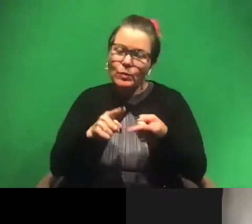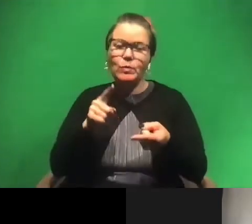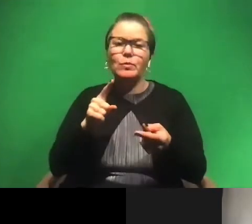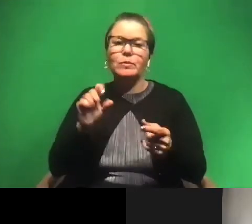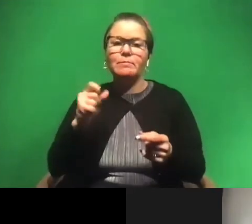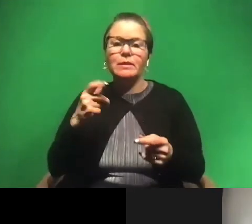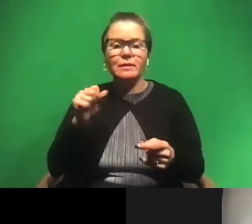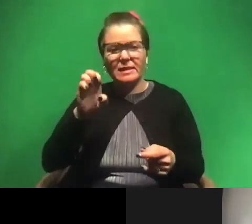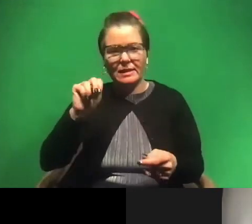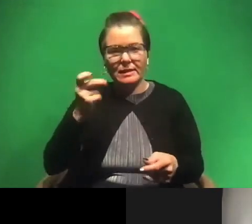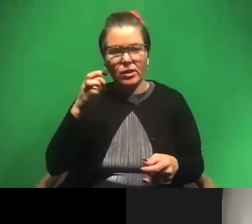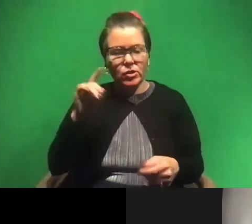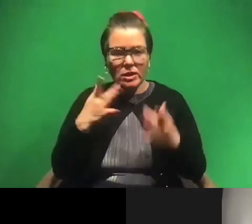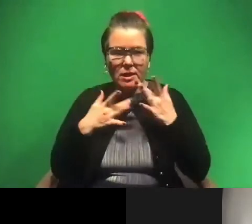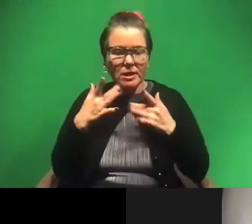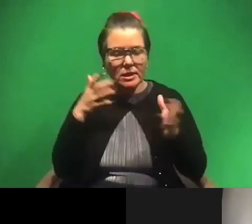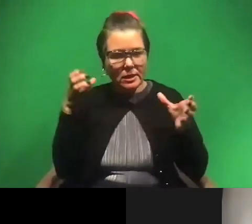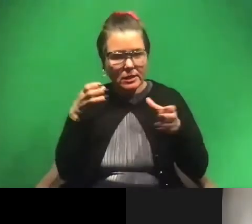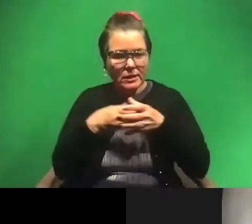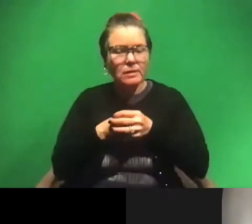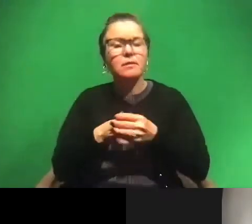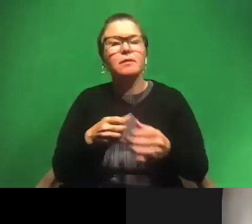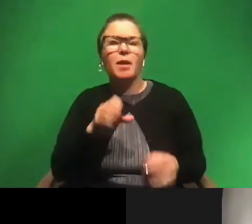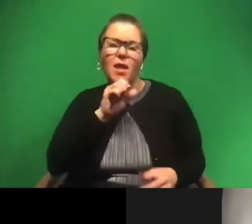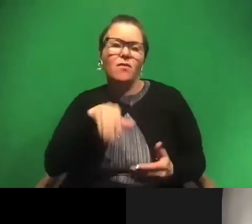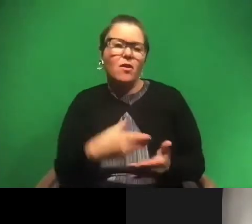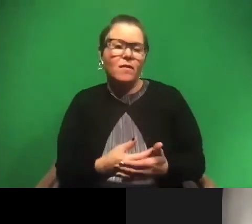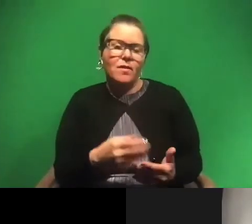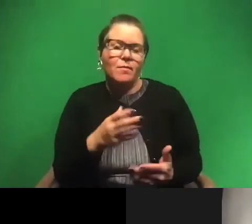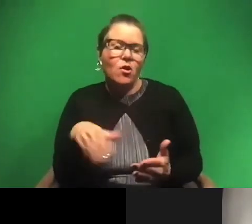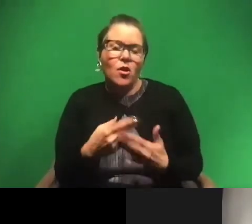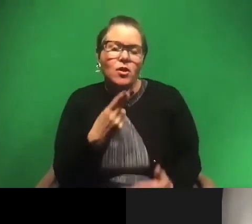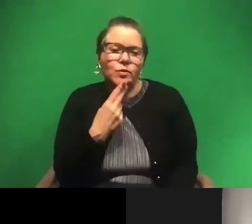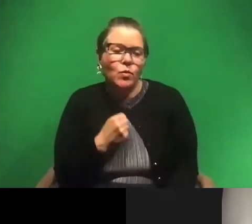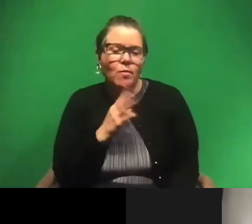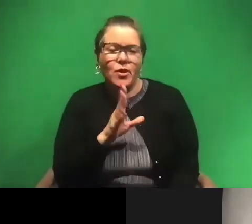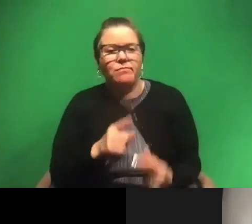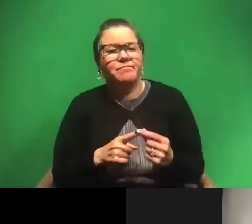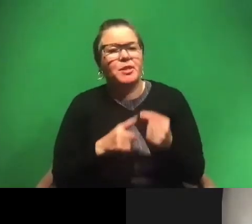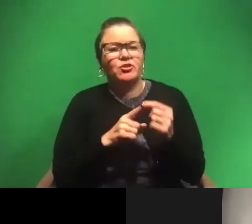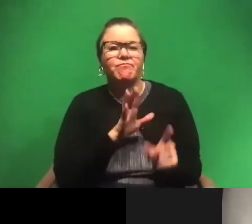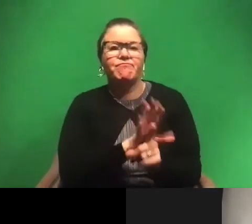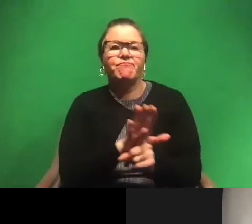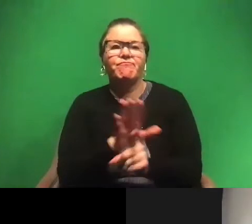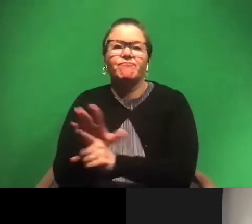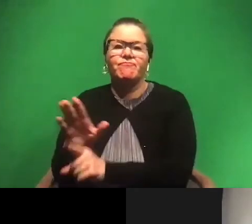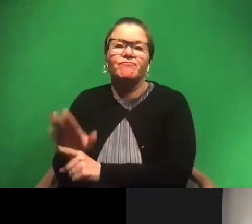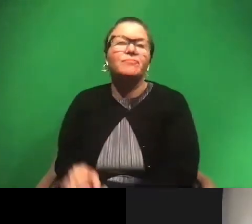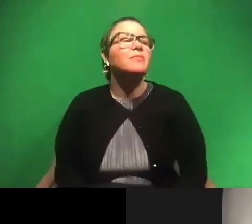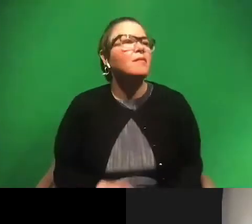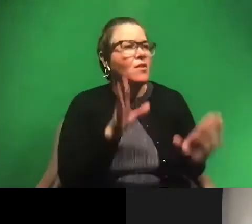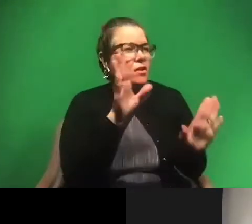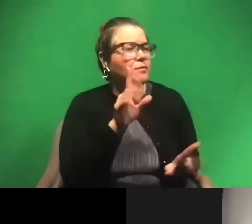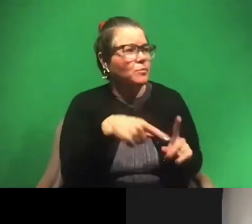wild. Yeah, I love them all. They're all adorable in their own special way. That's awesome. So when you're out